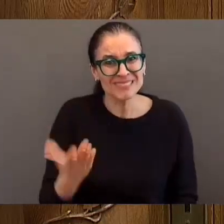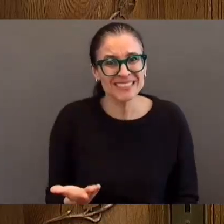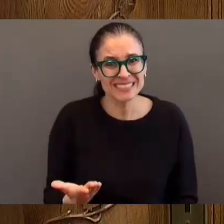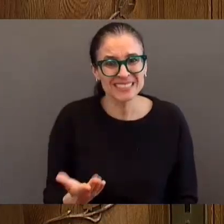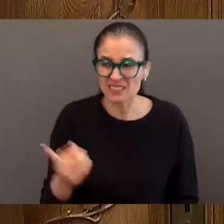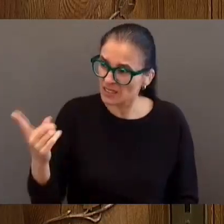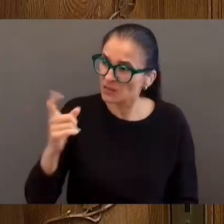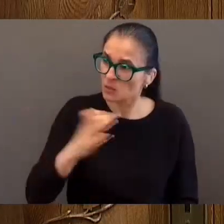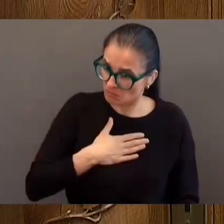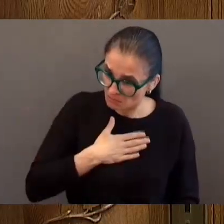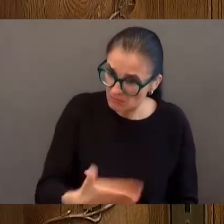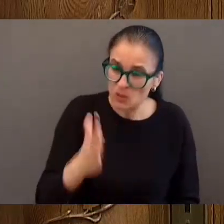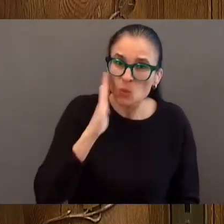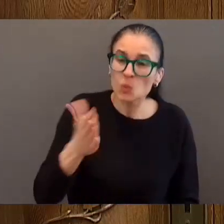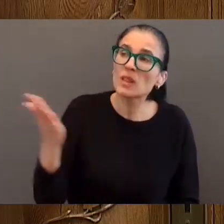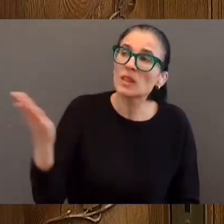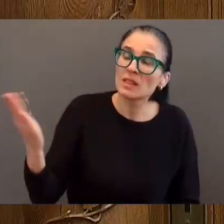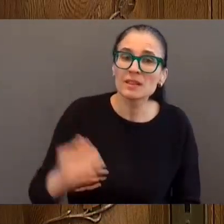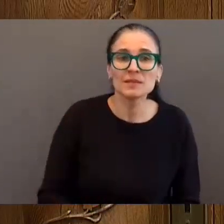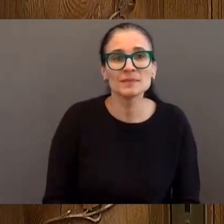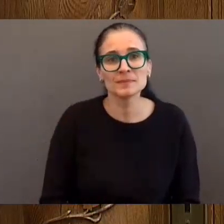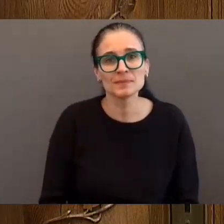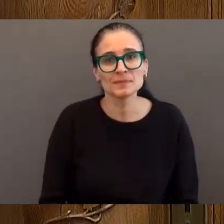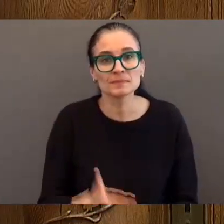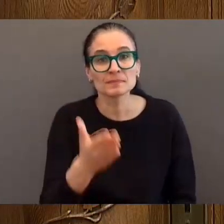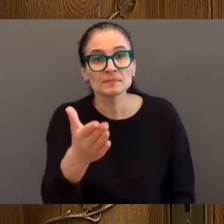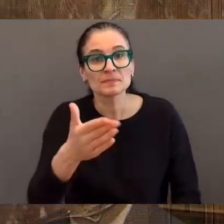Minister of Public Safety and Solicitor General.